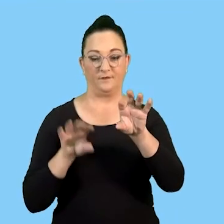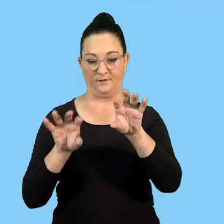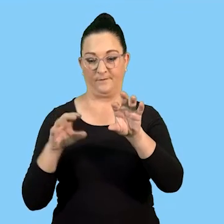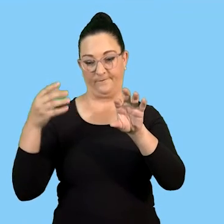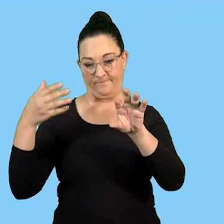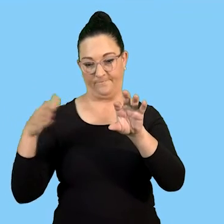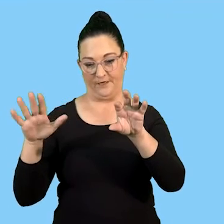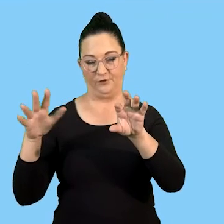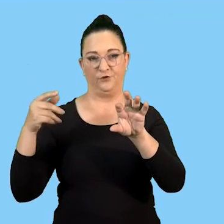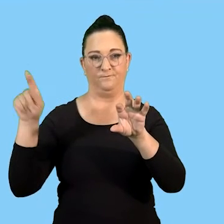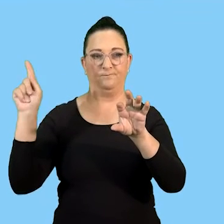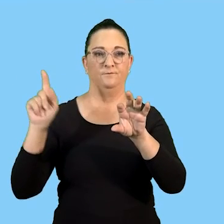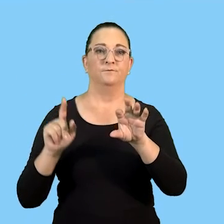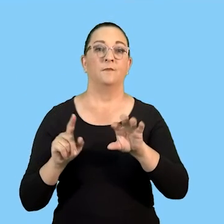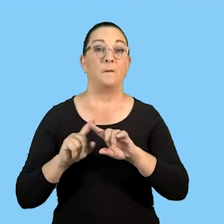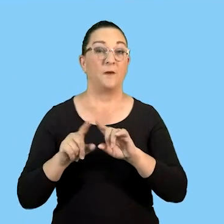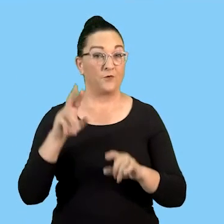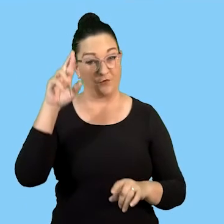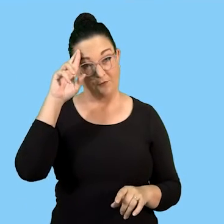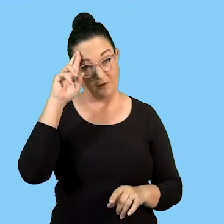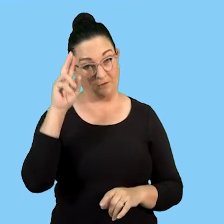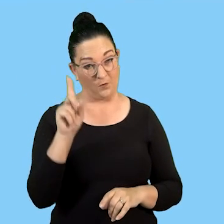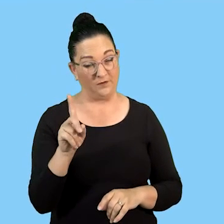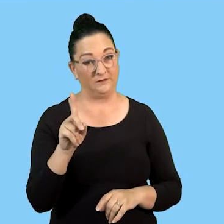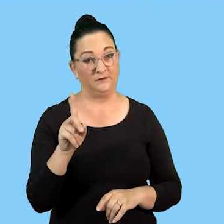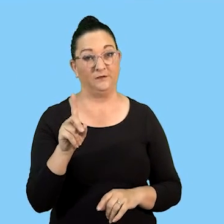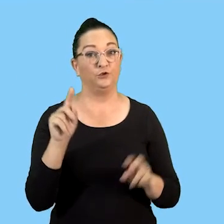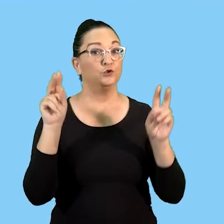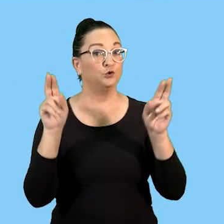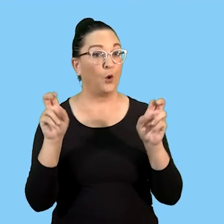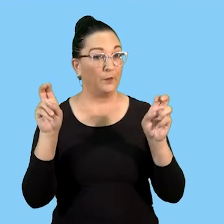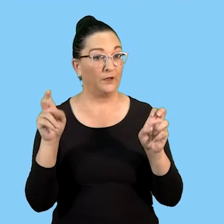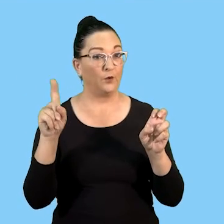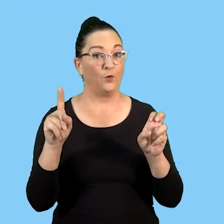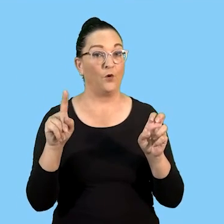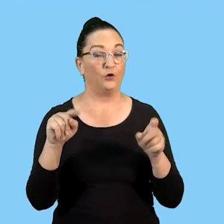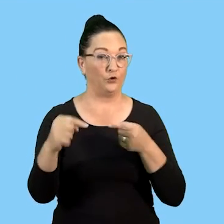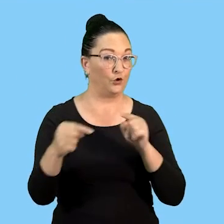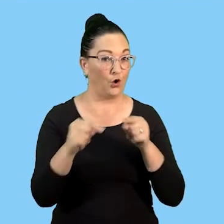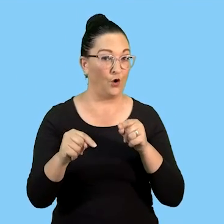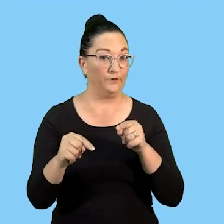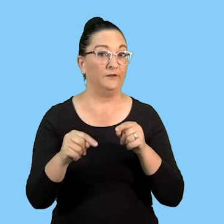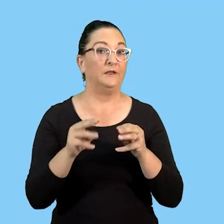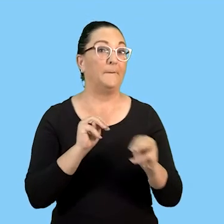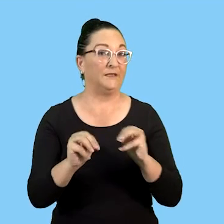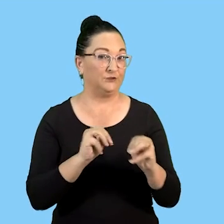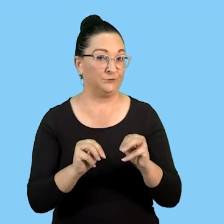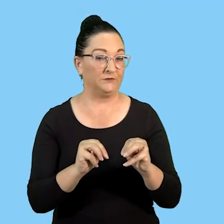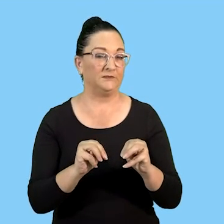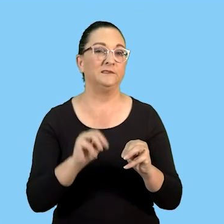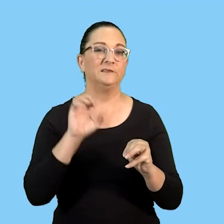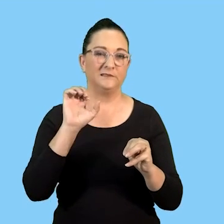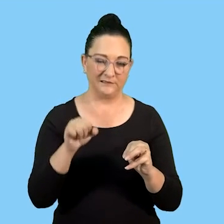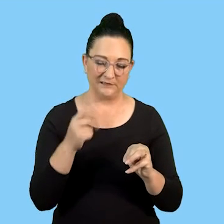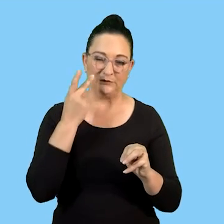of conflict, and we've defined conflict. But remember, I did say that the topic is conflict management. Yes, we've seen that